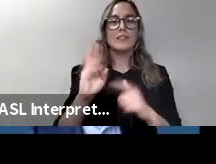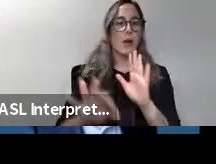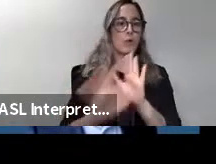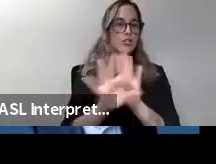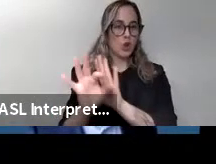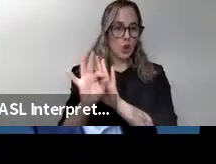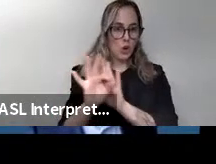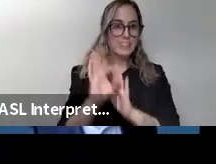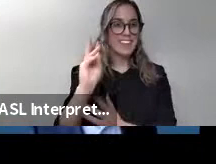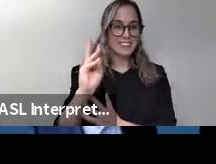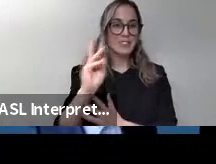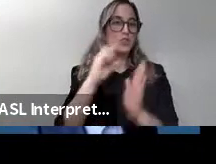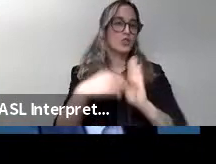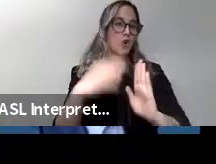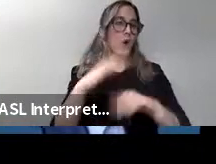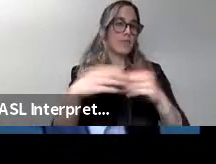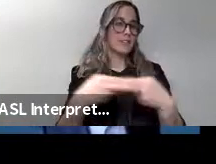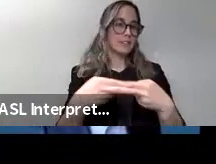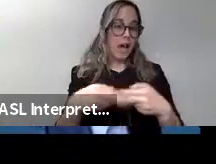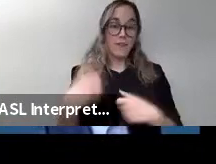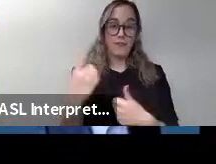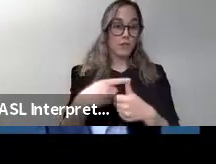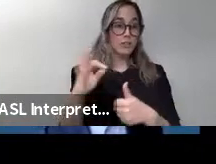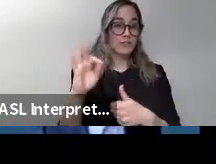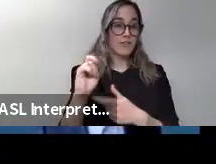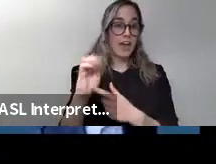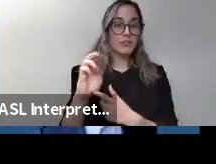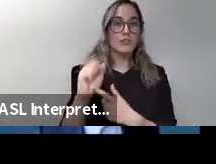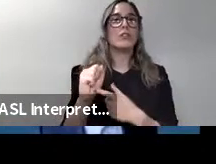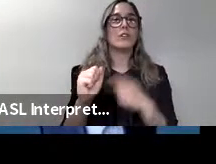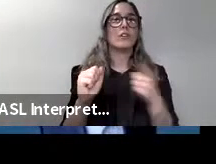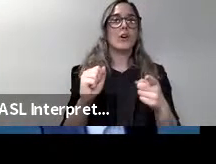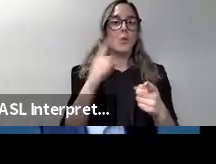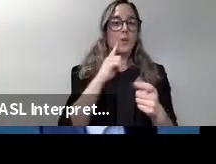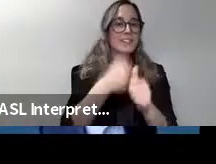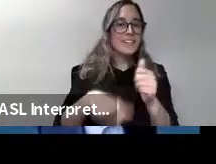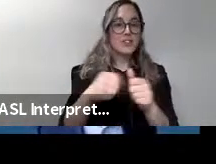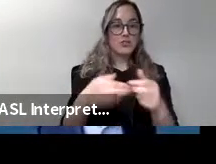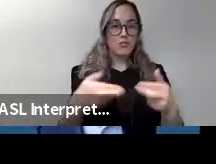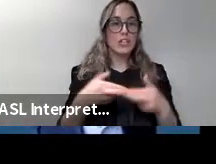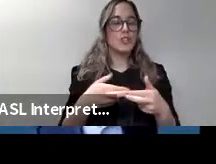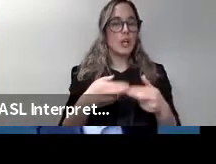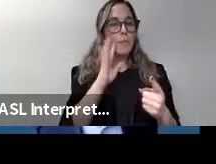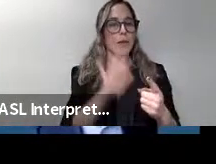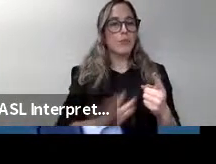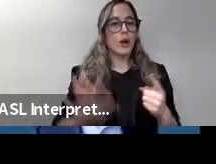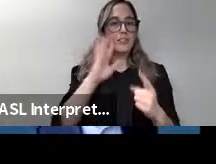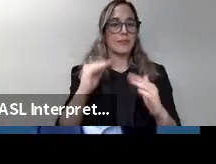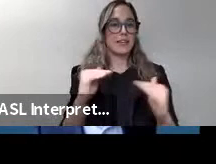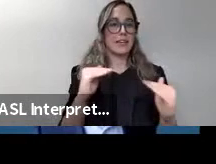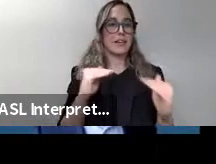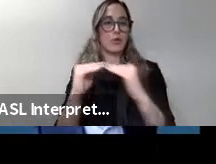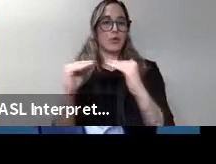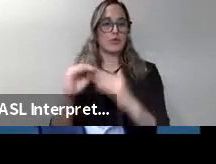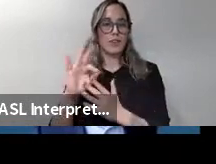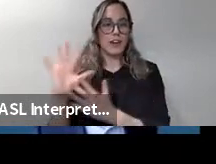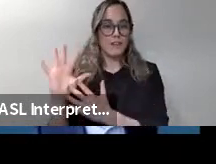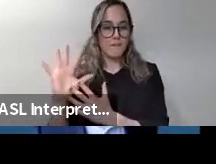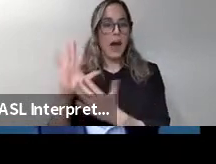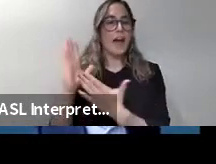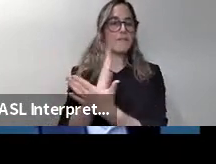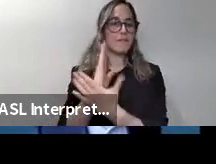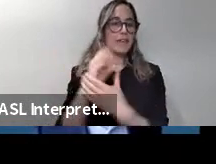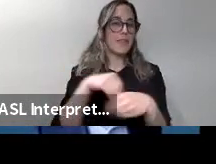slide. The first factor was the proportion of sampled airports within each region would be approximately equal to the proportion of the 95 within that